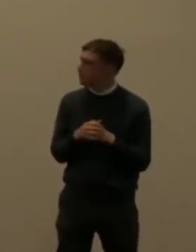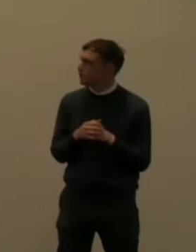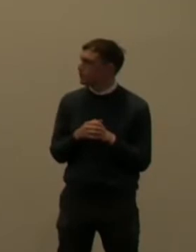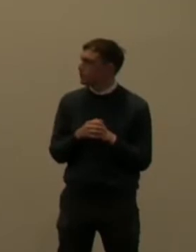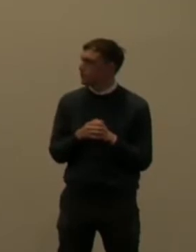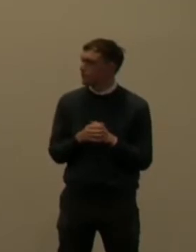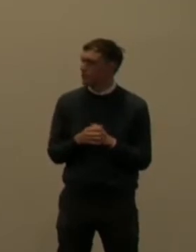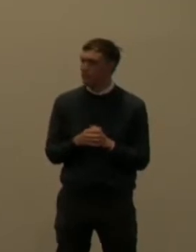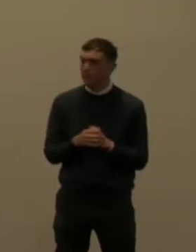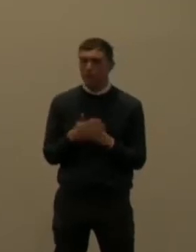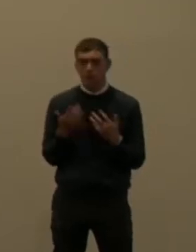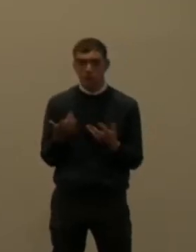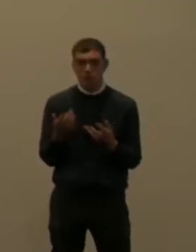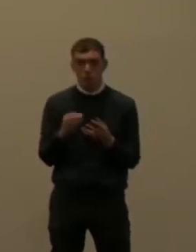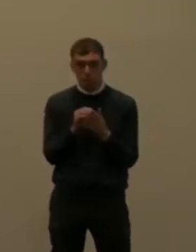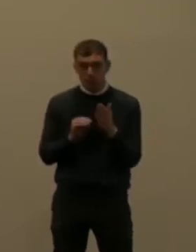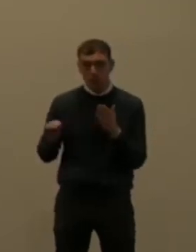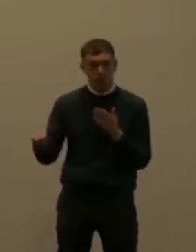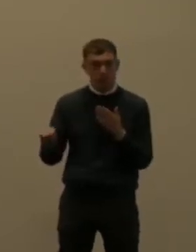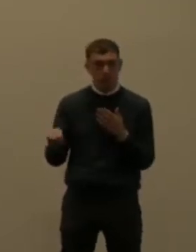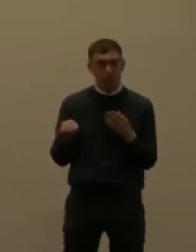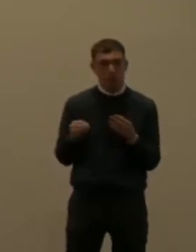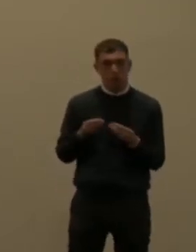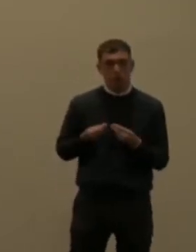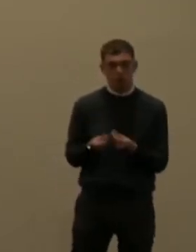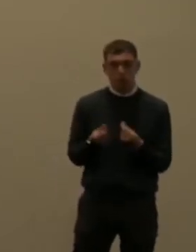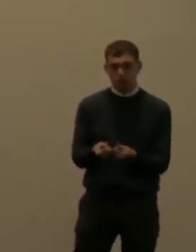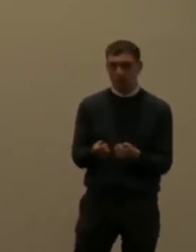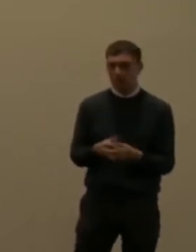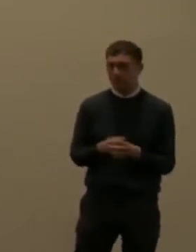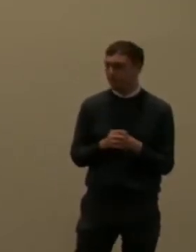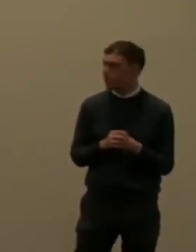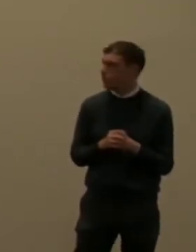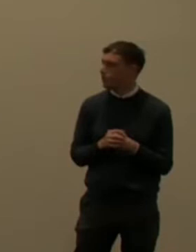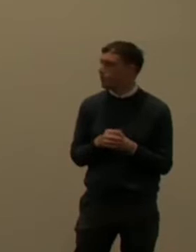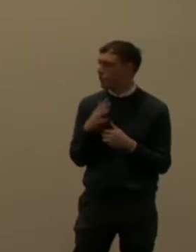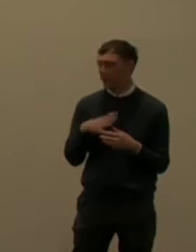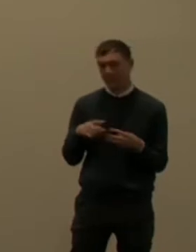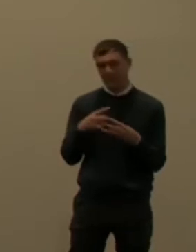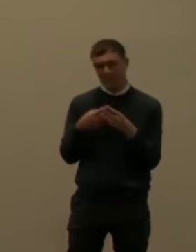I'm exporting the solution. To export the solution, you basically need three